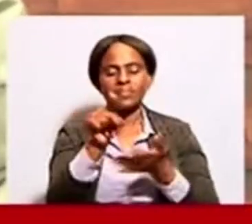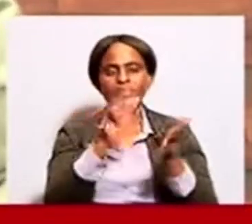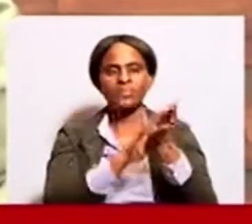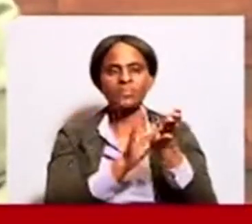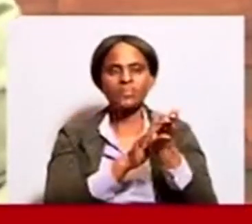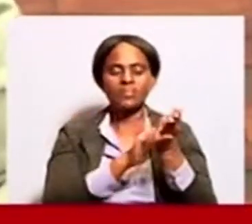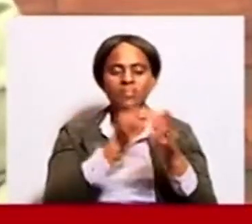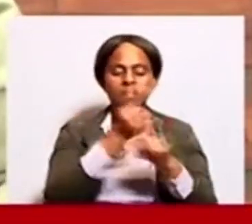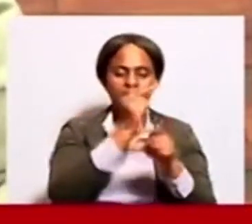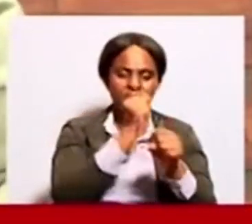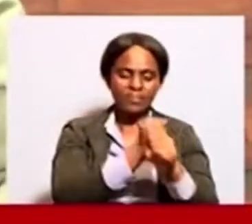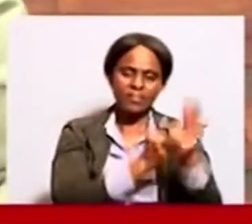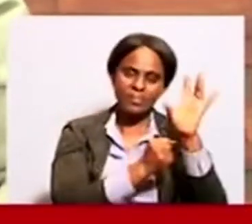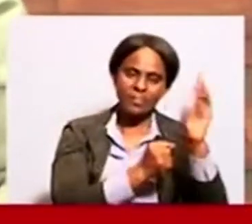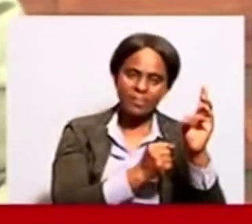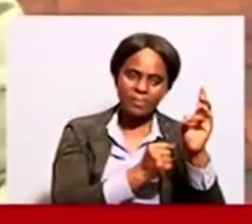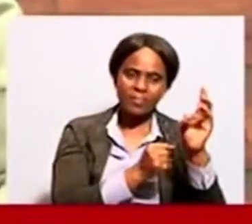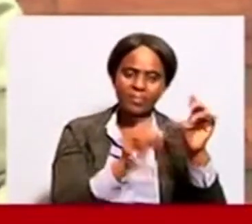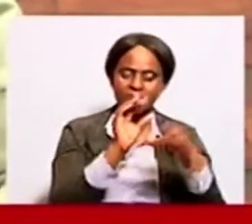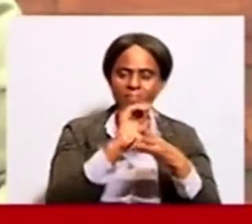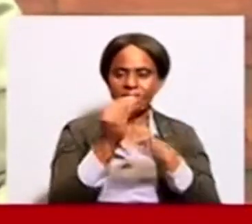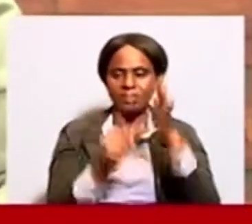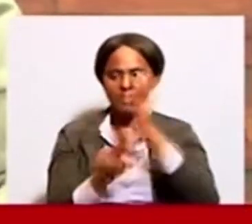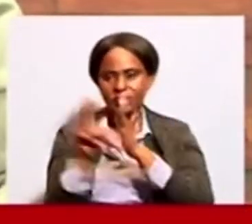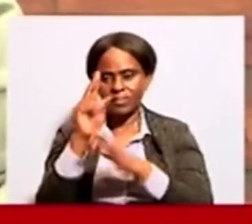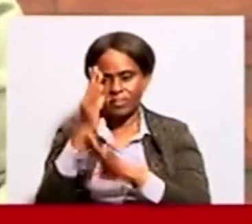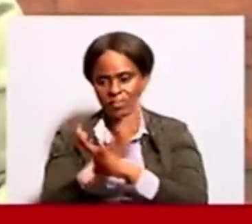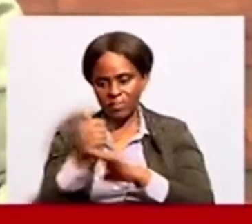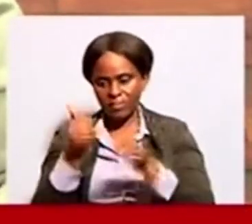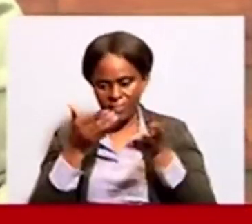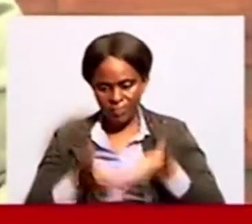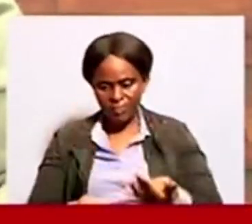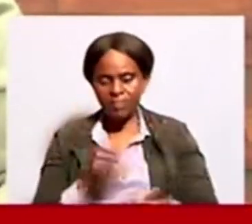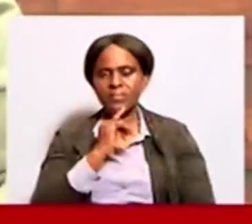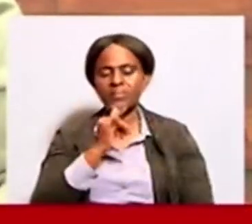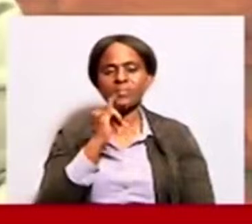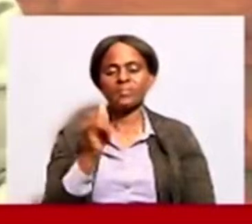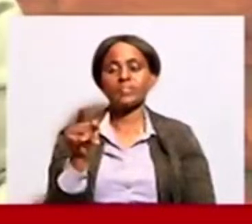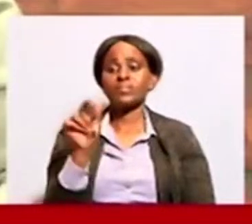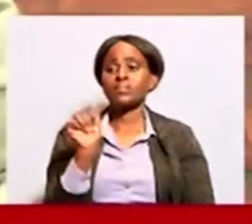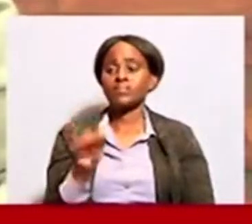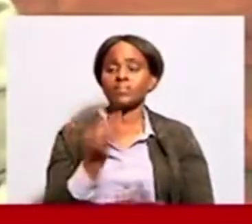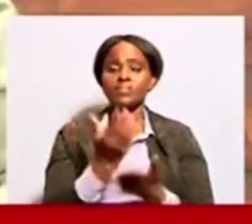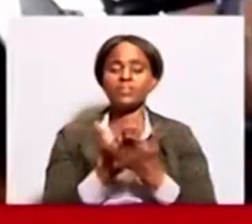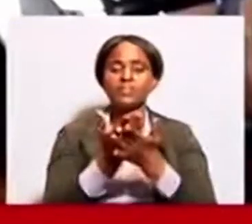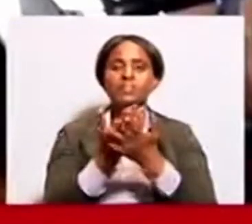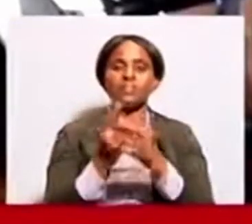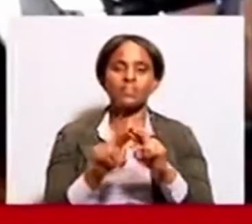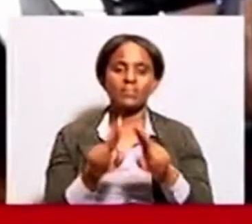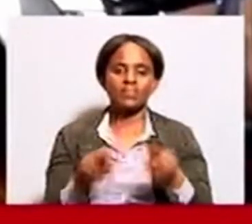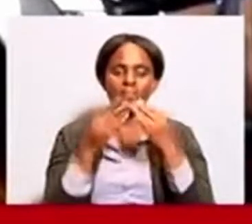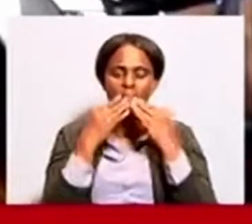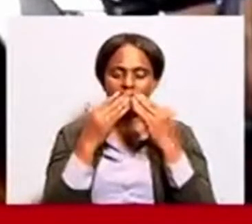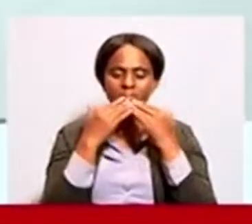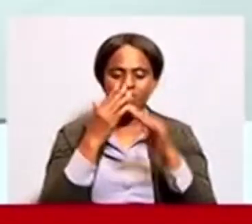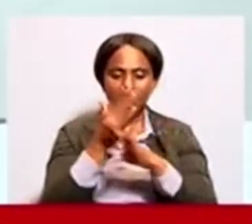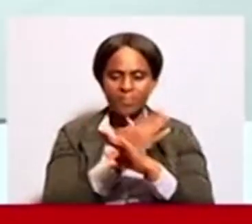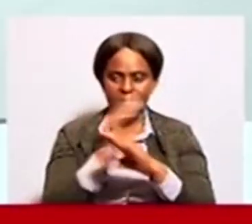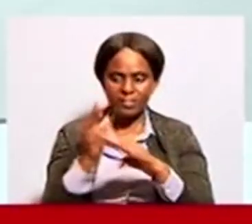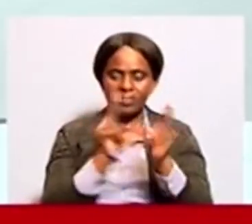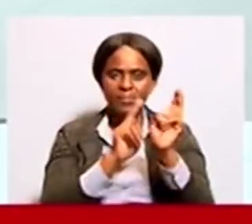grade 7, or I mean at the university, even before they are born. Do you do that? I submit, Chair. Thank you. Before you